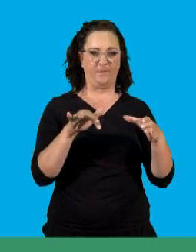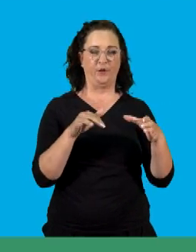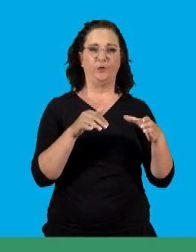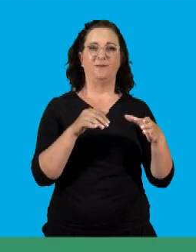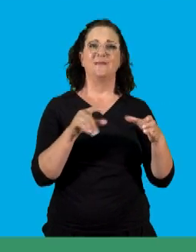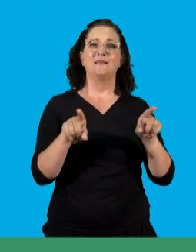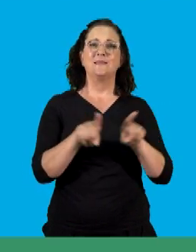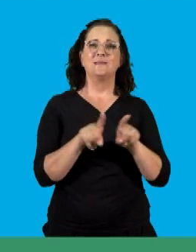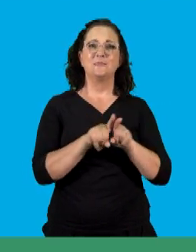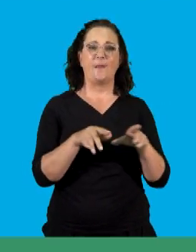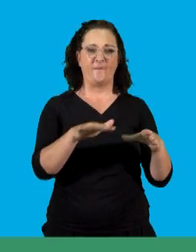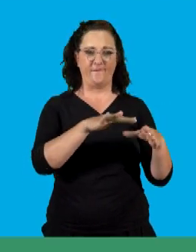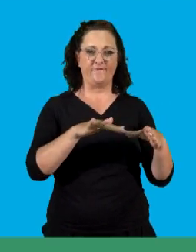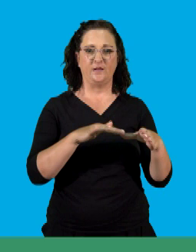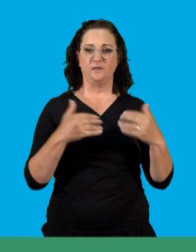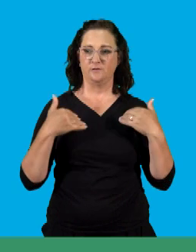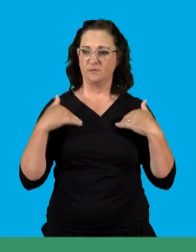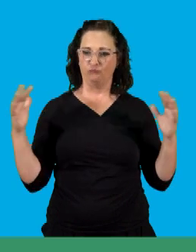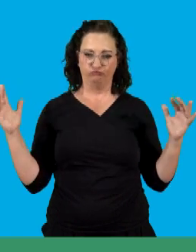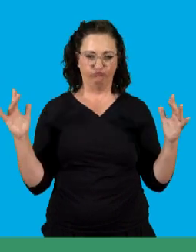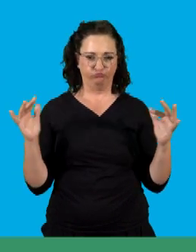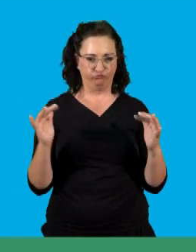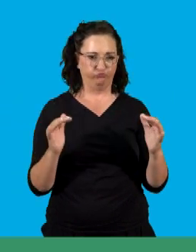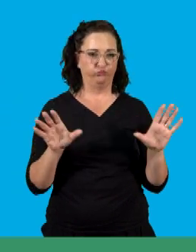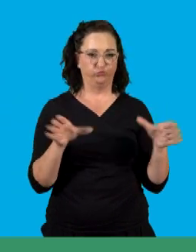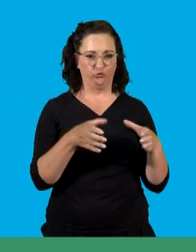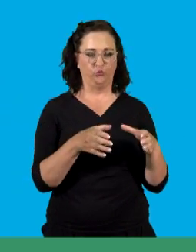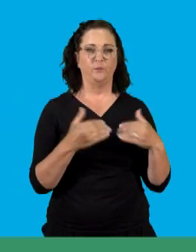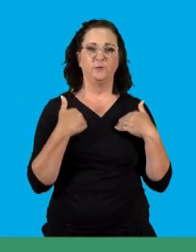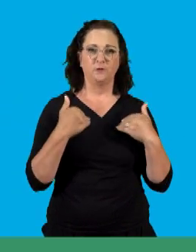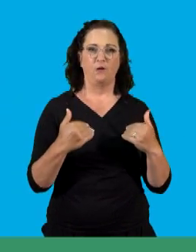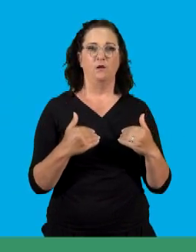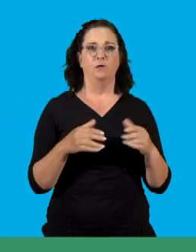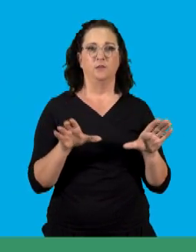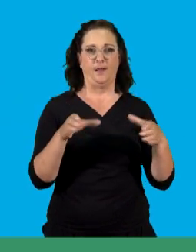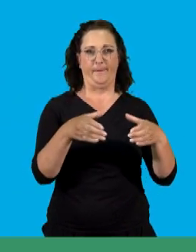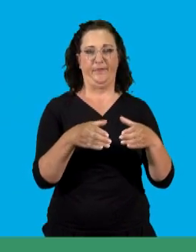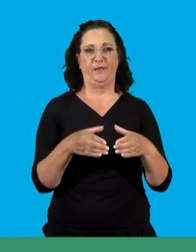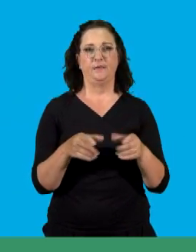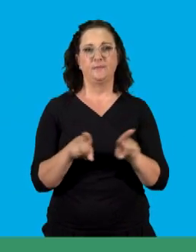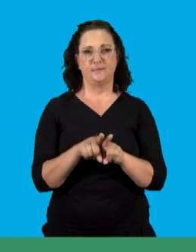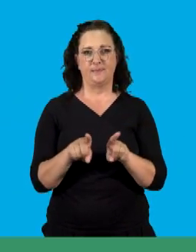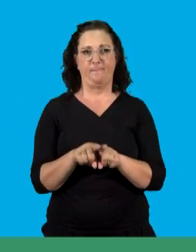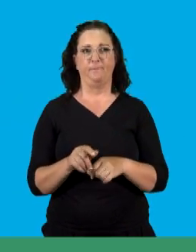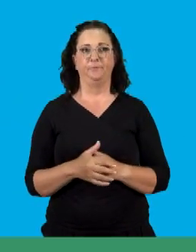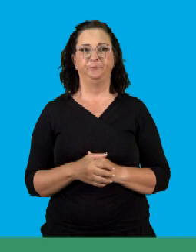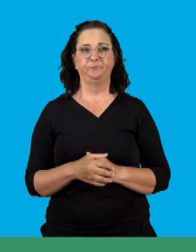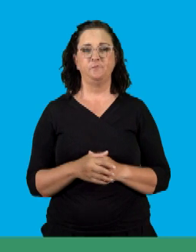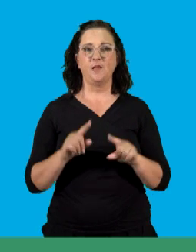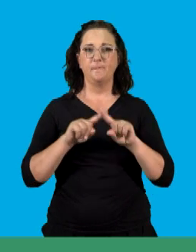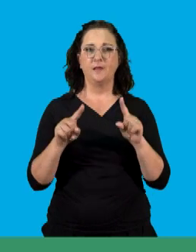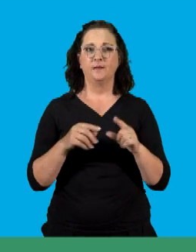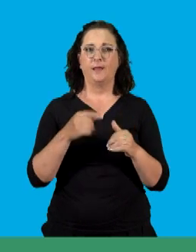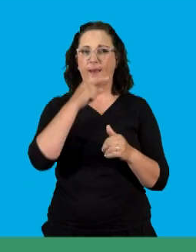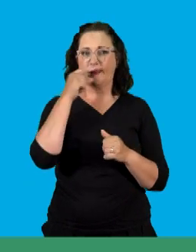who decide to choose and come together and start a personal liability company. The name of the personal